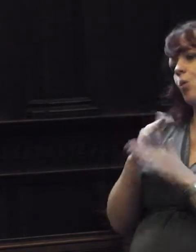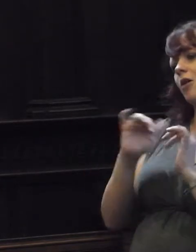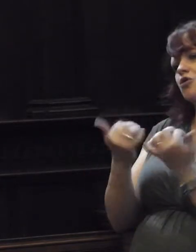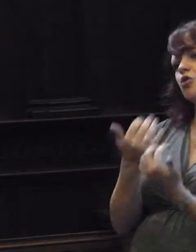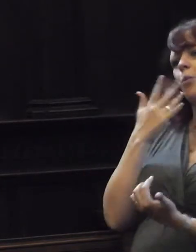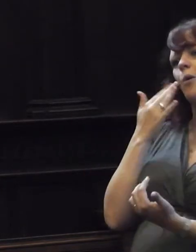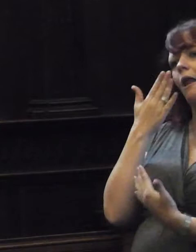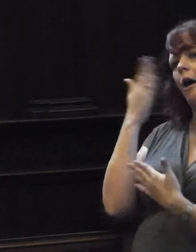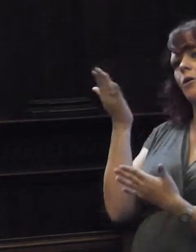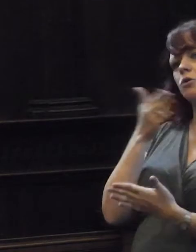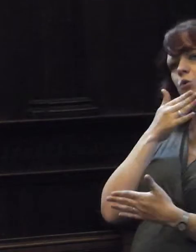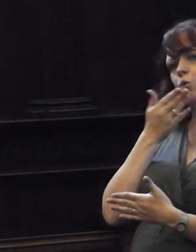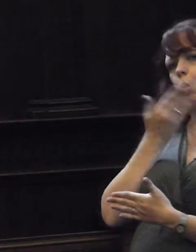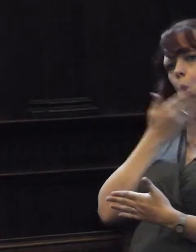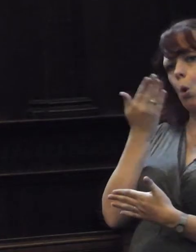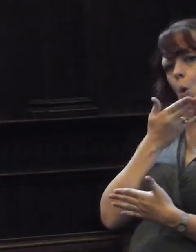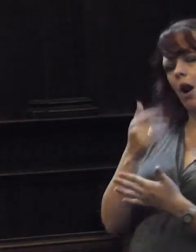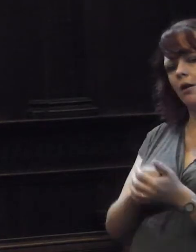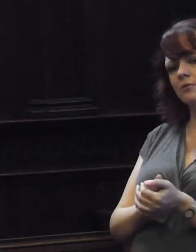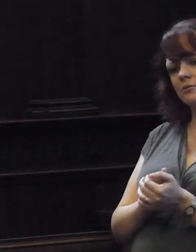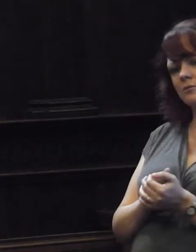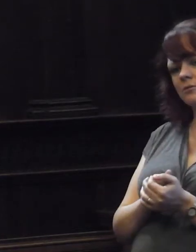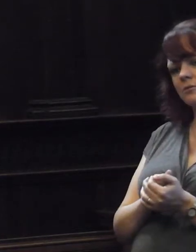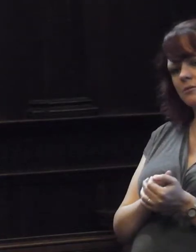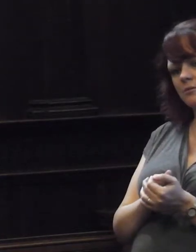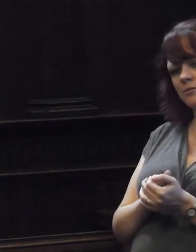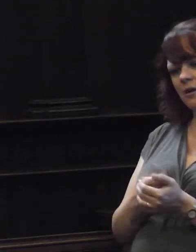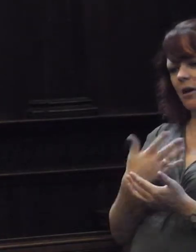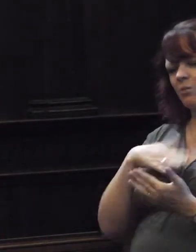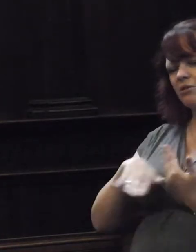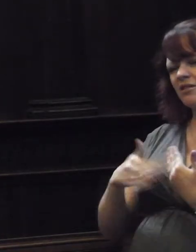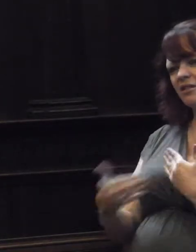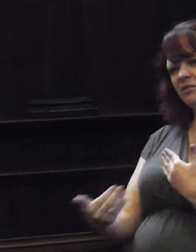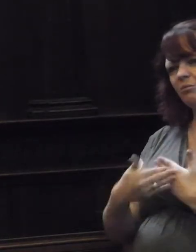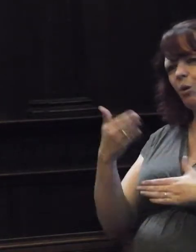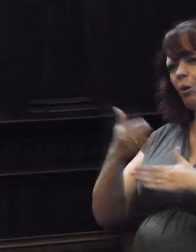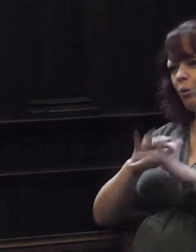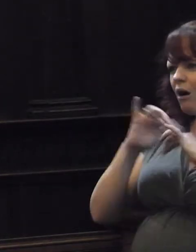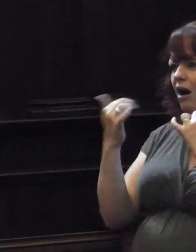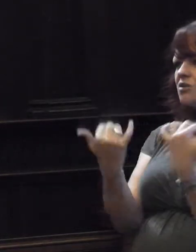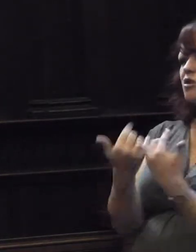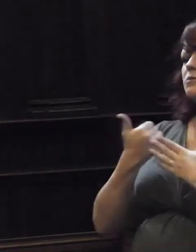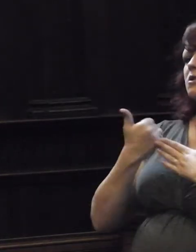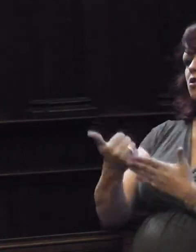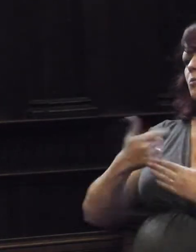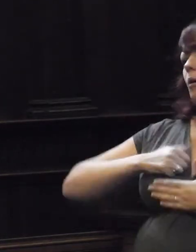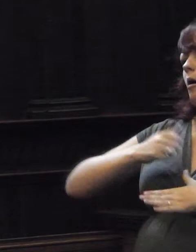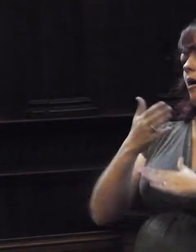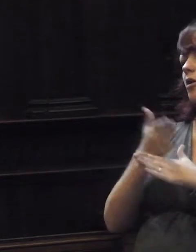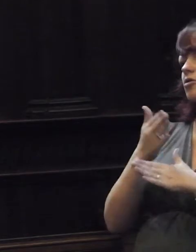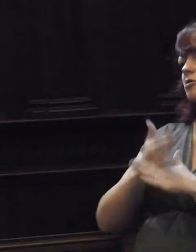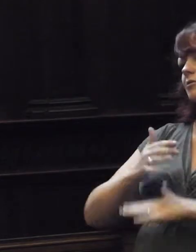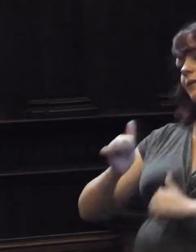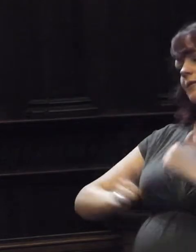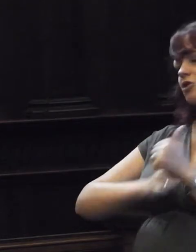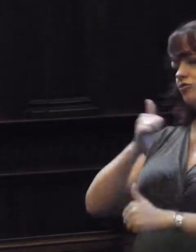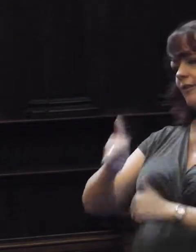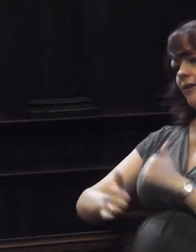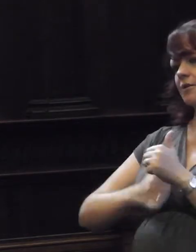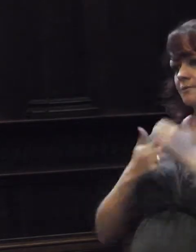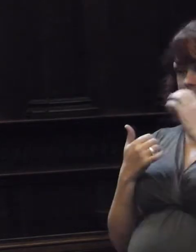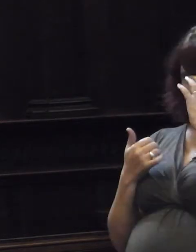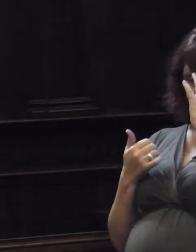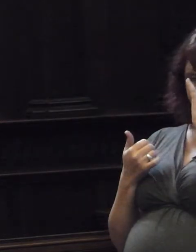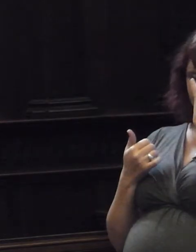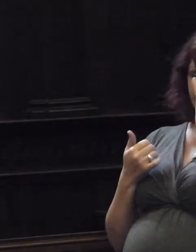school. In order to help our students, we need more workshops from SOS Global. Terrific. And